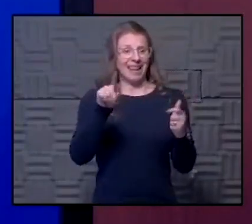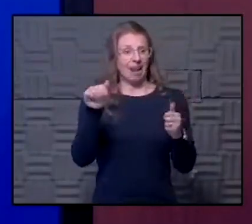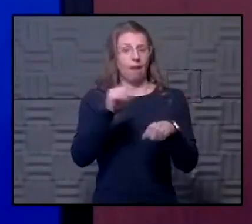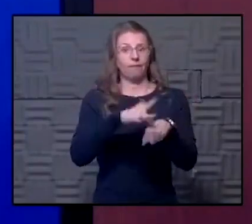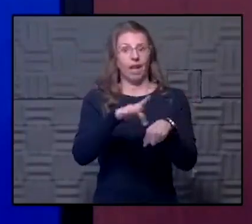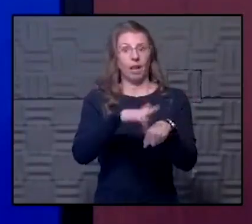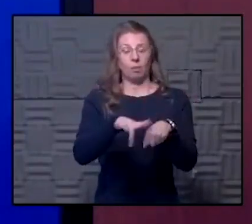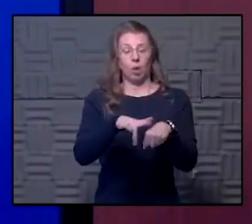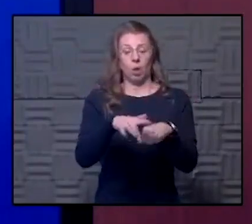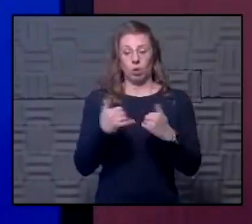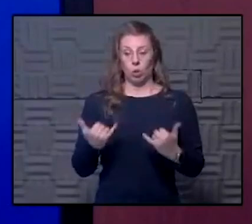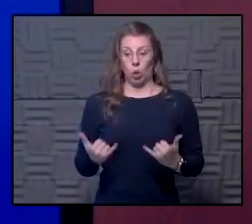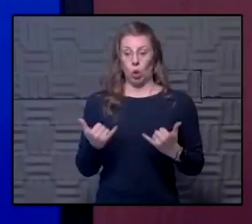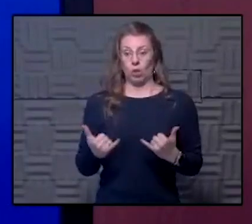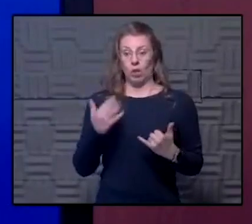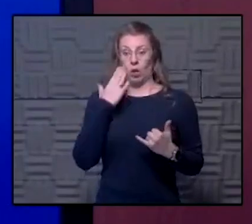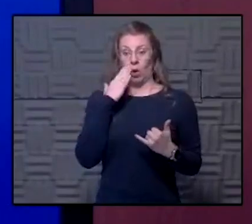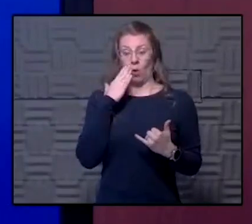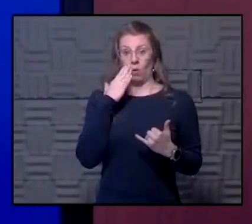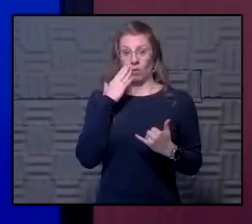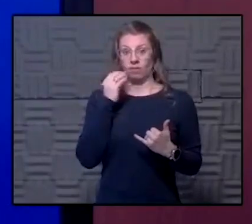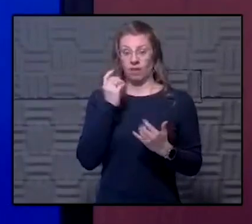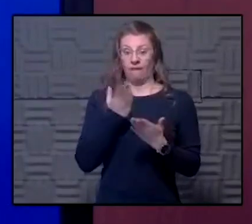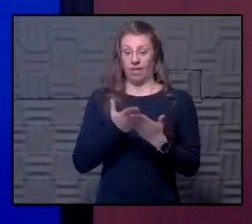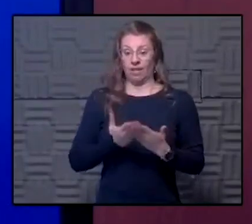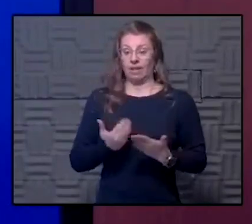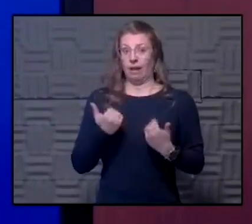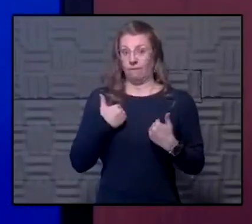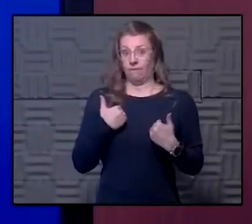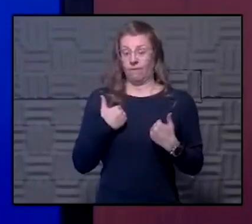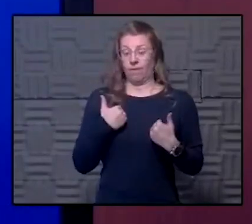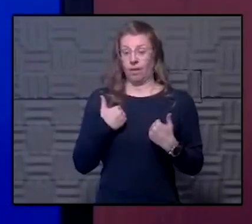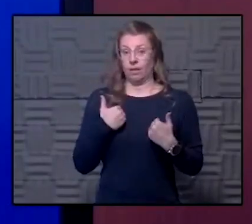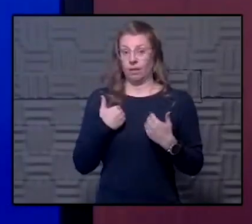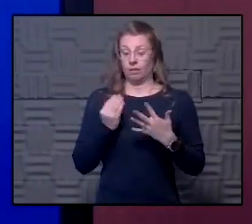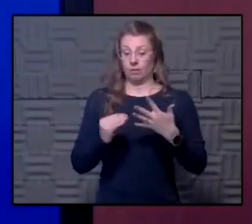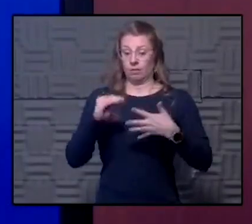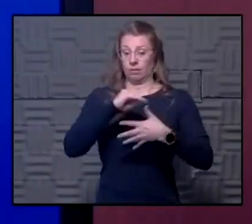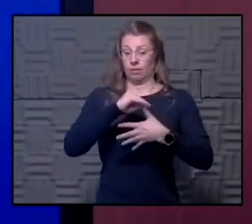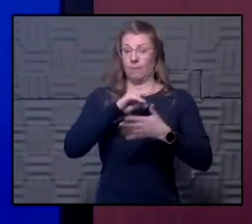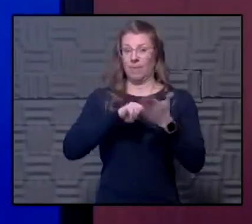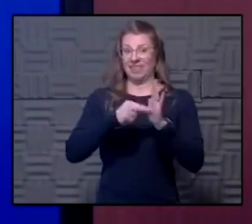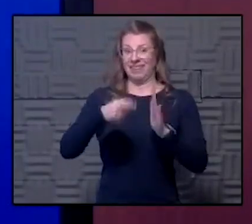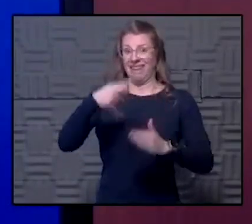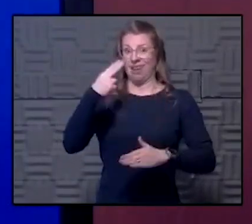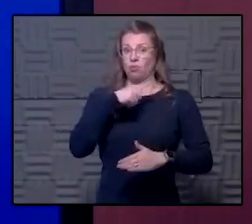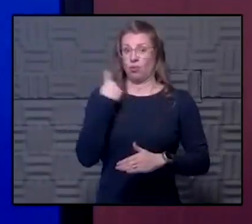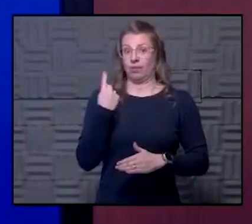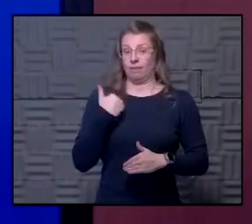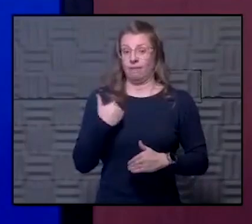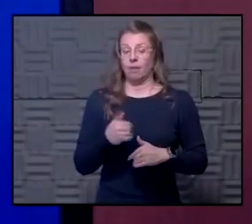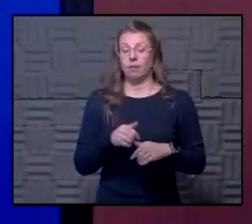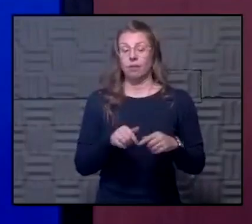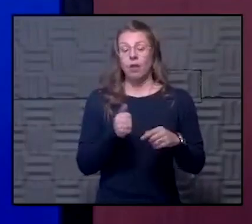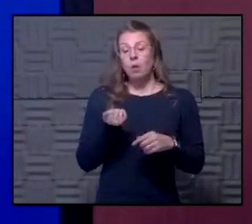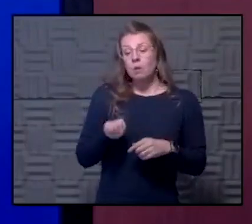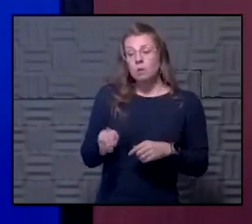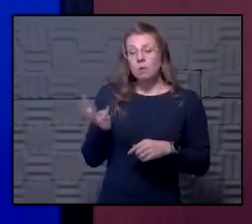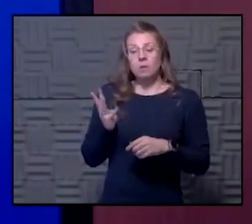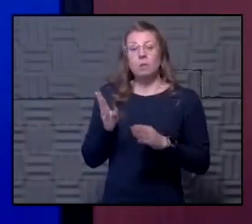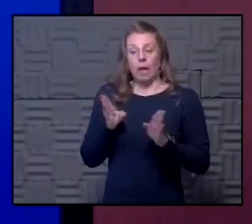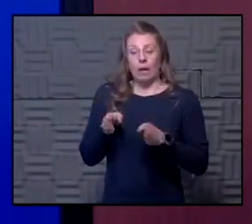available, what we currently know based on evidence puts you at a higher risk. And while there are a handful